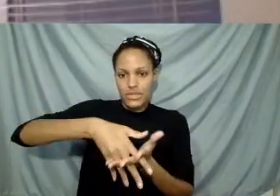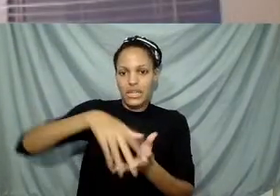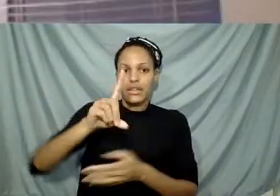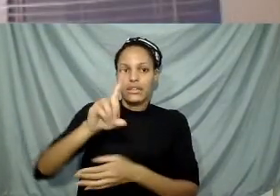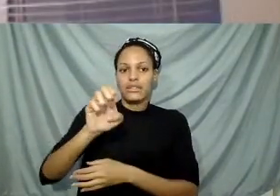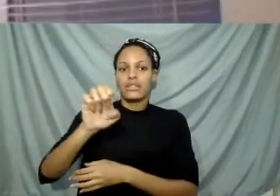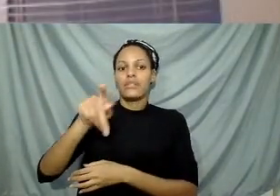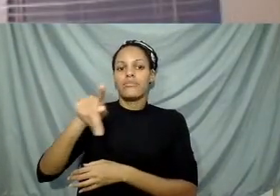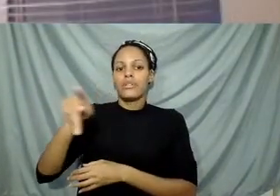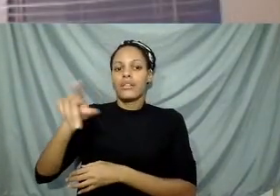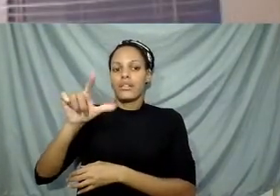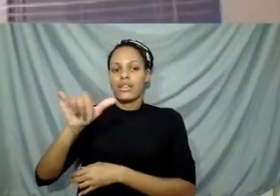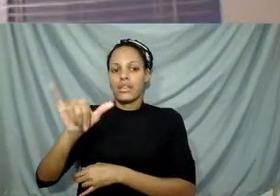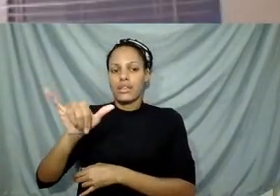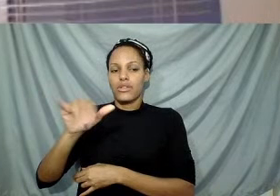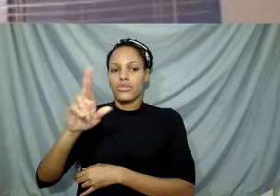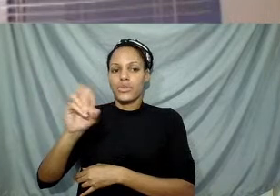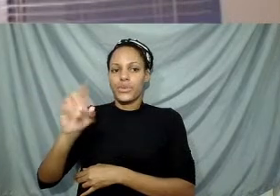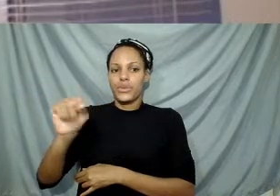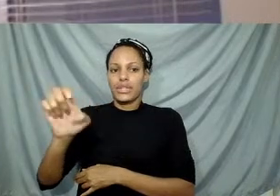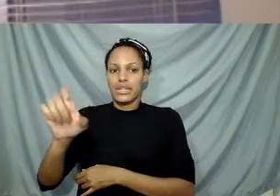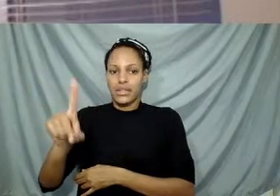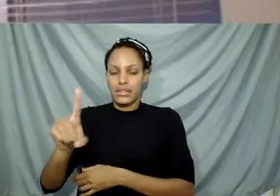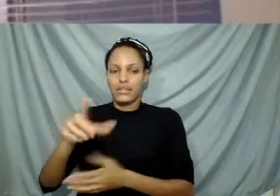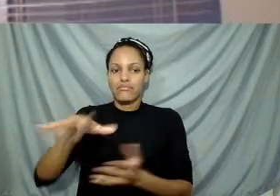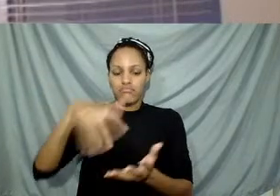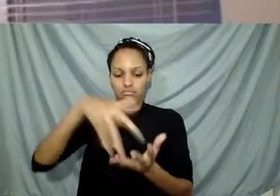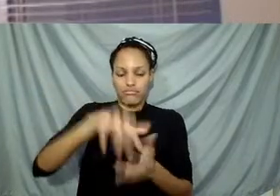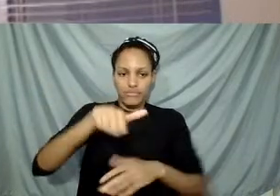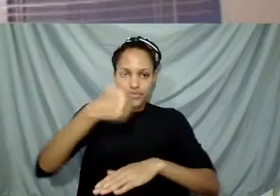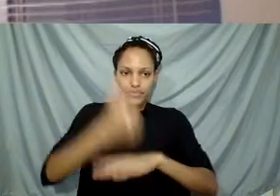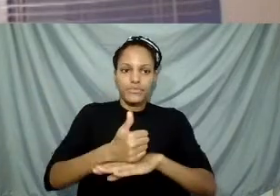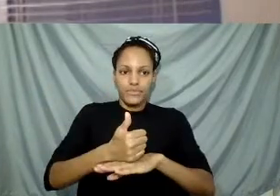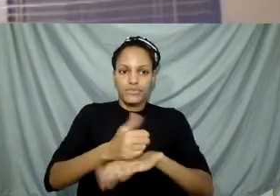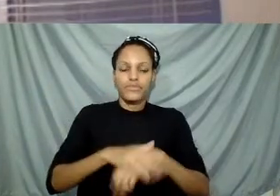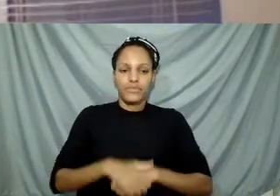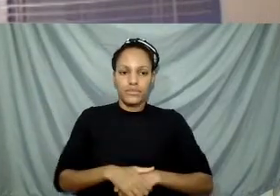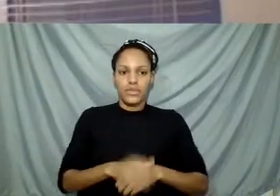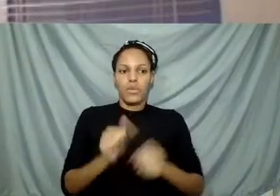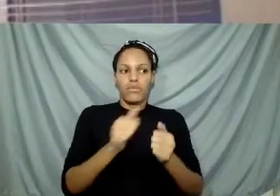Holmes Chicago Dance Theater. And so 25 years later,